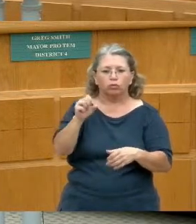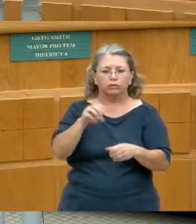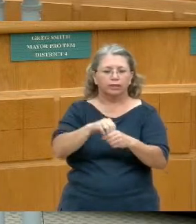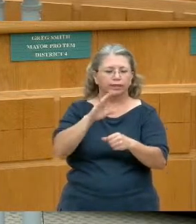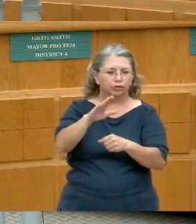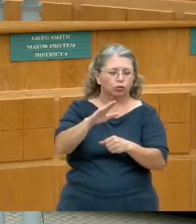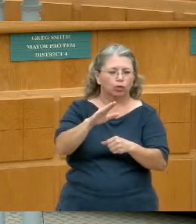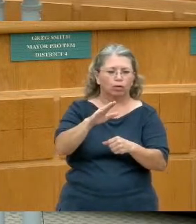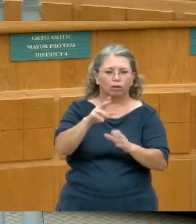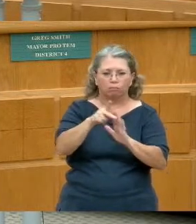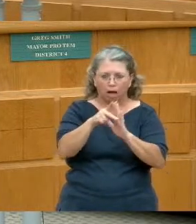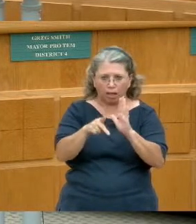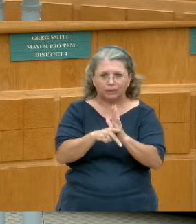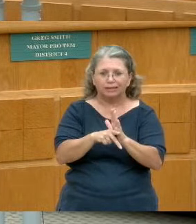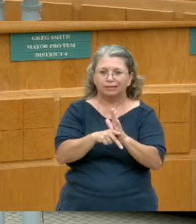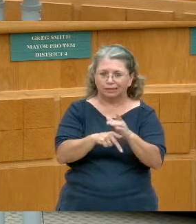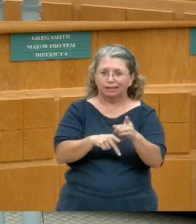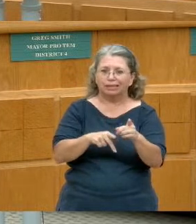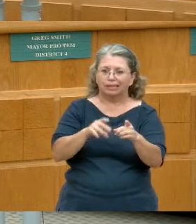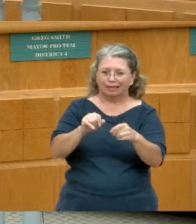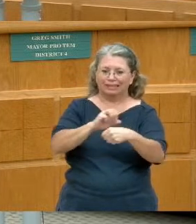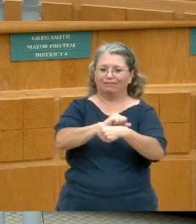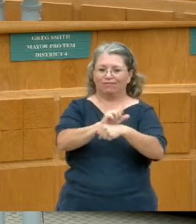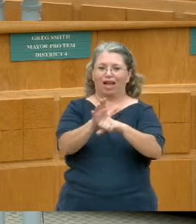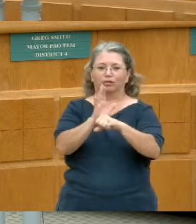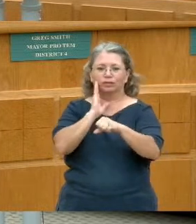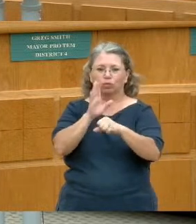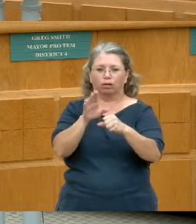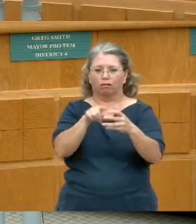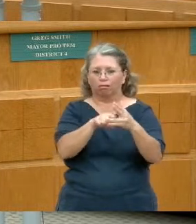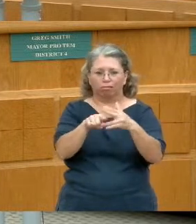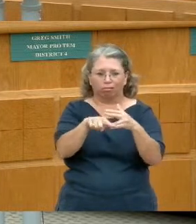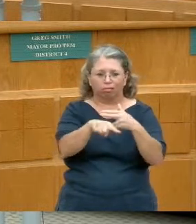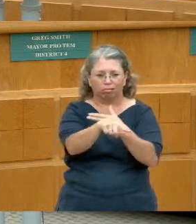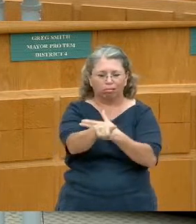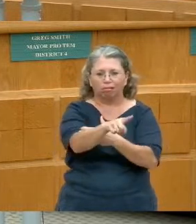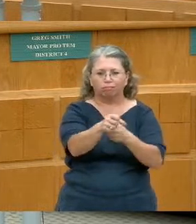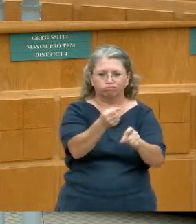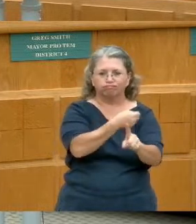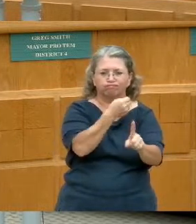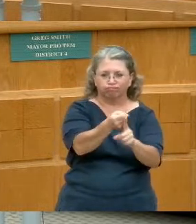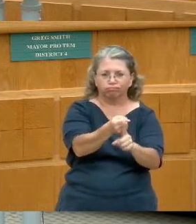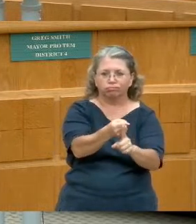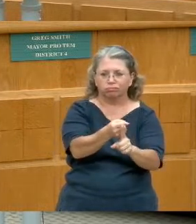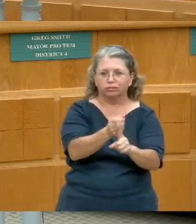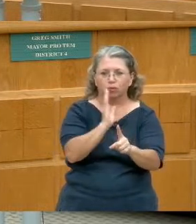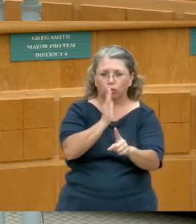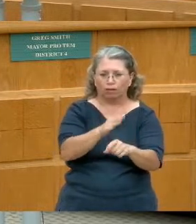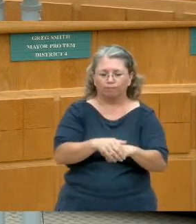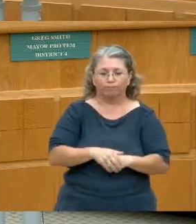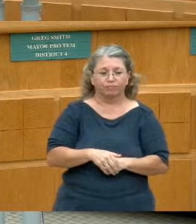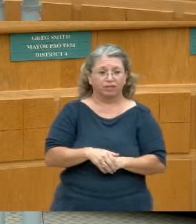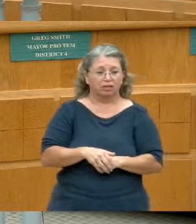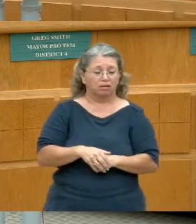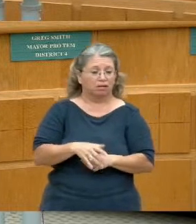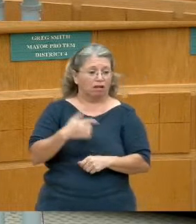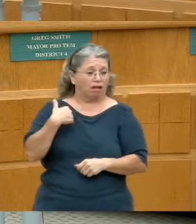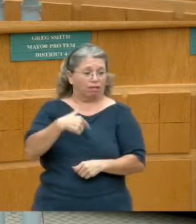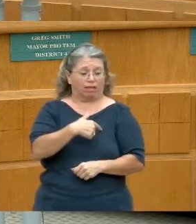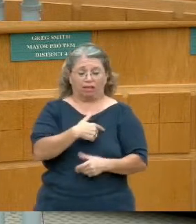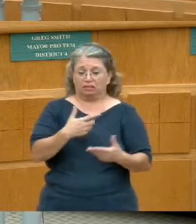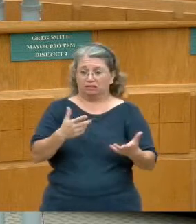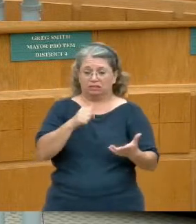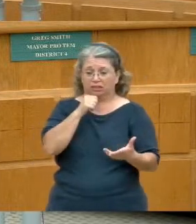you'd prefer to close them before COVID-19 finds them. For the rest of us that aren't managers, we can all make a difference here.